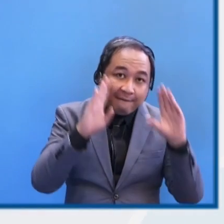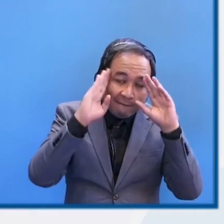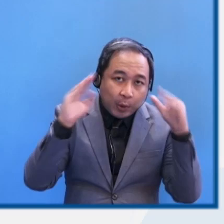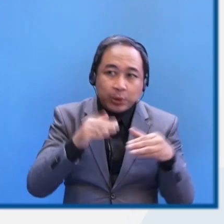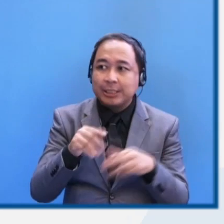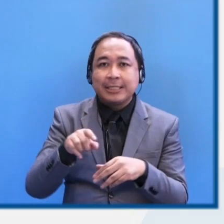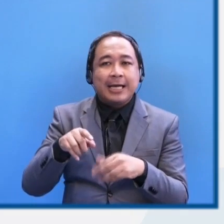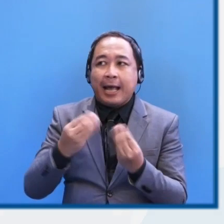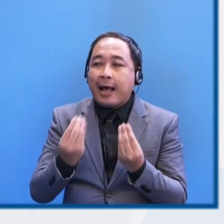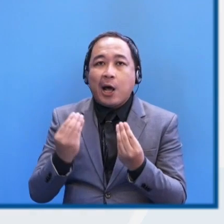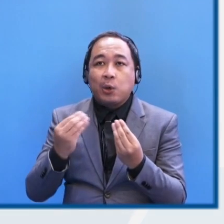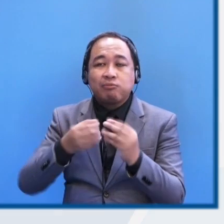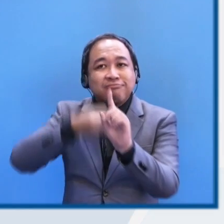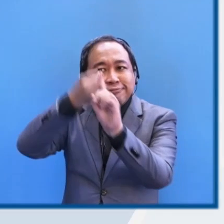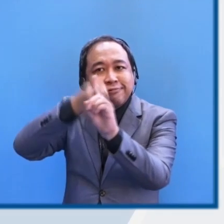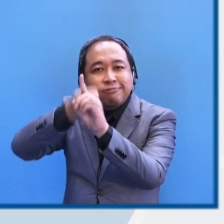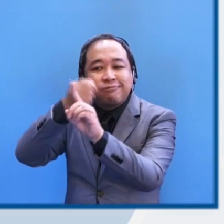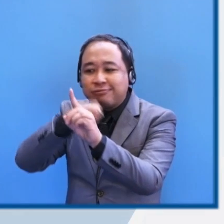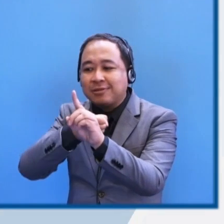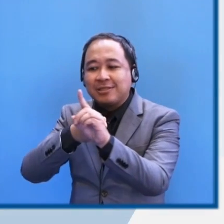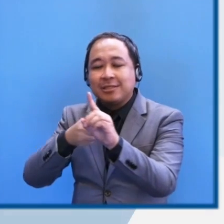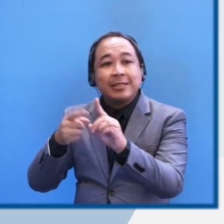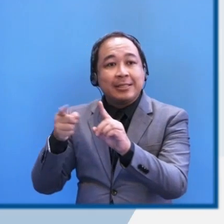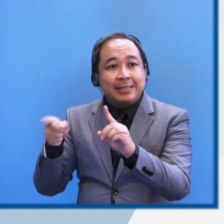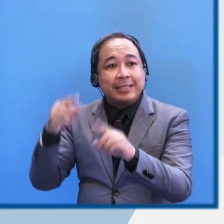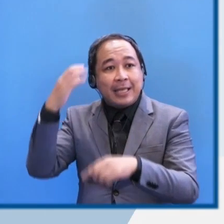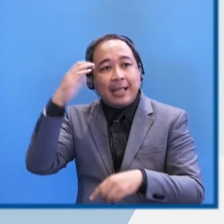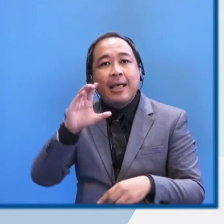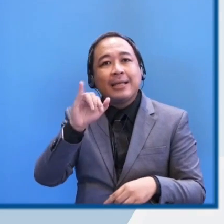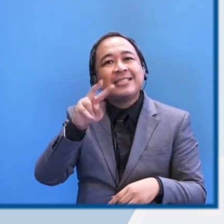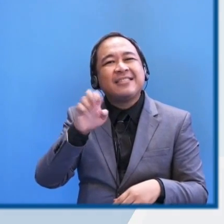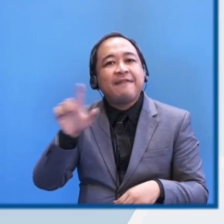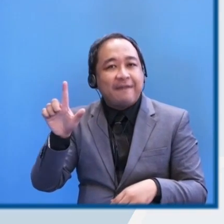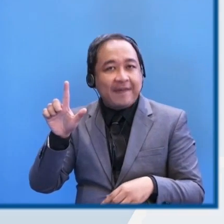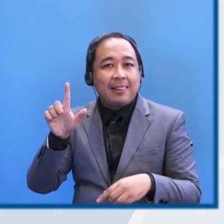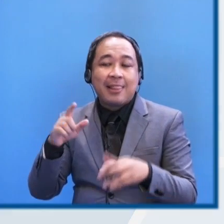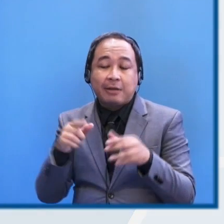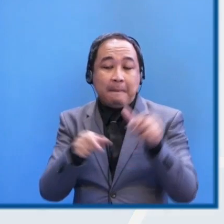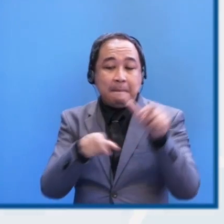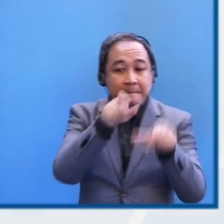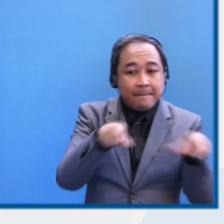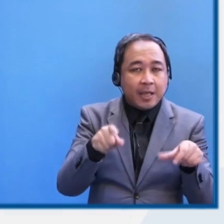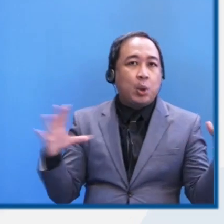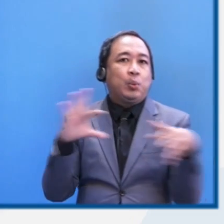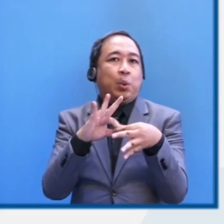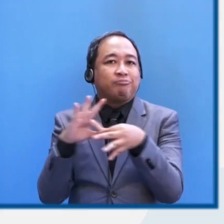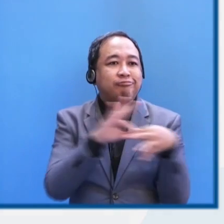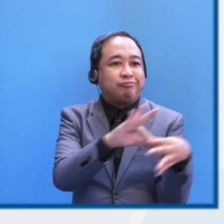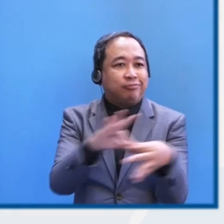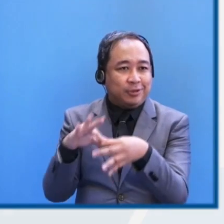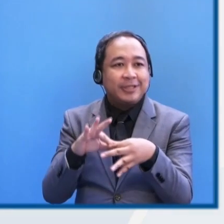need to promote civil-military coordination in disaster management, particularly during disaster emergency